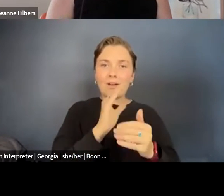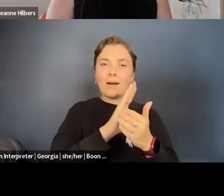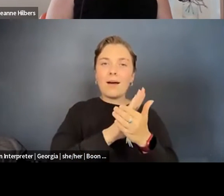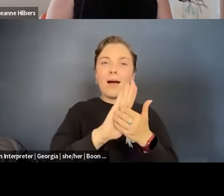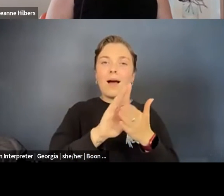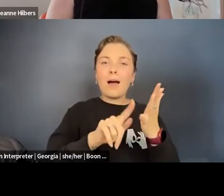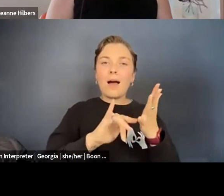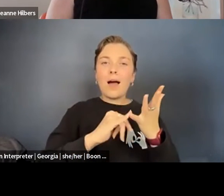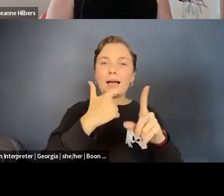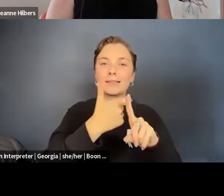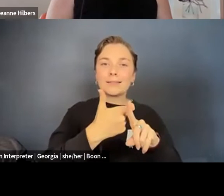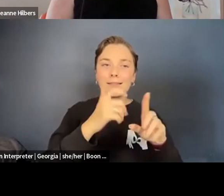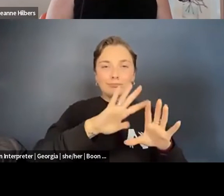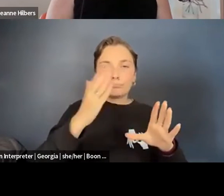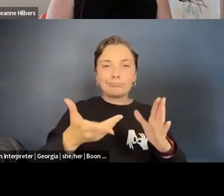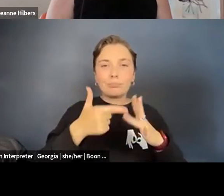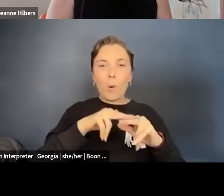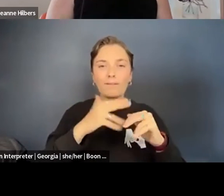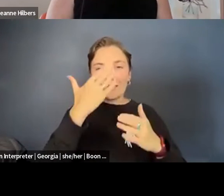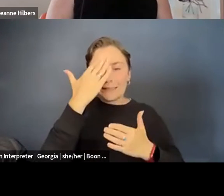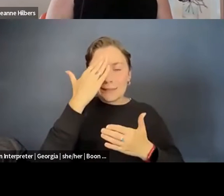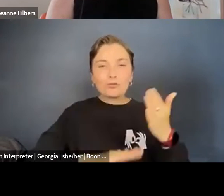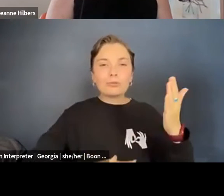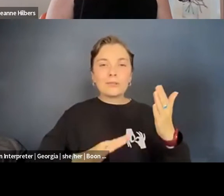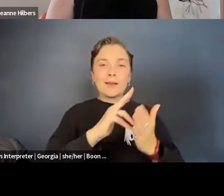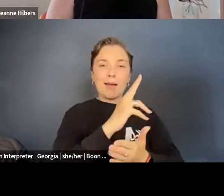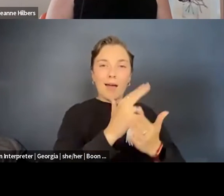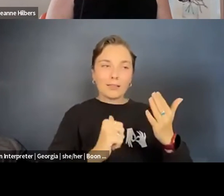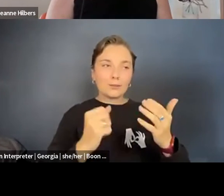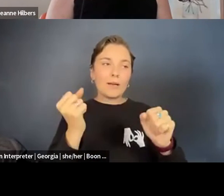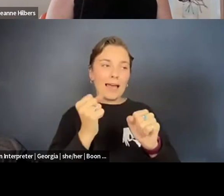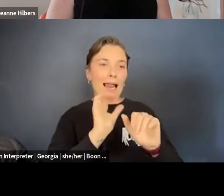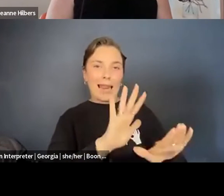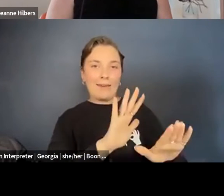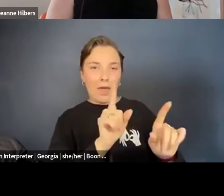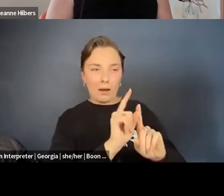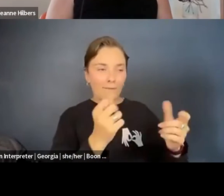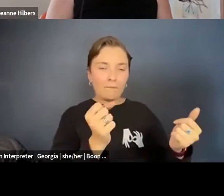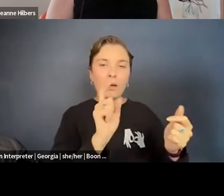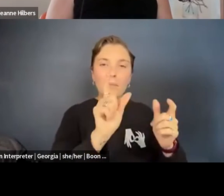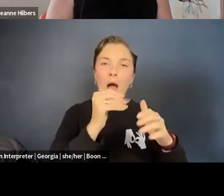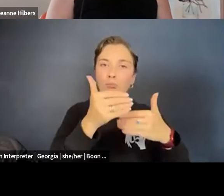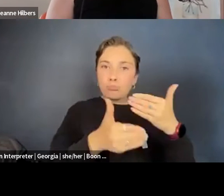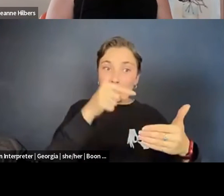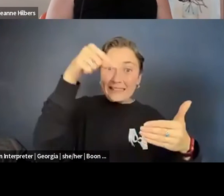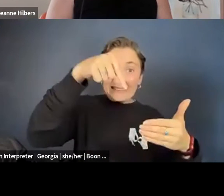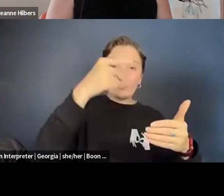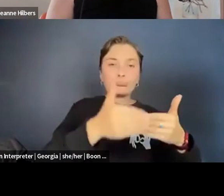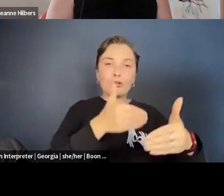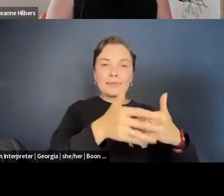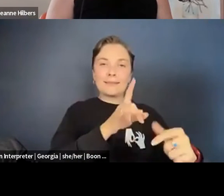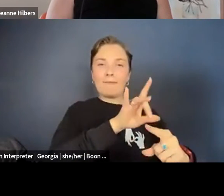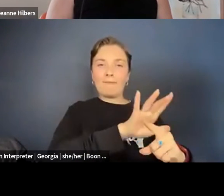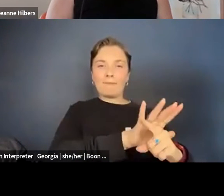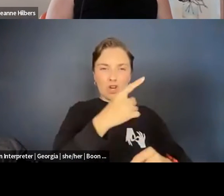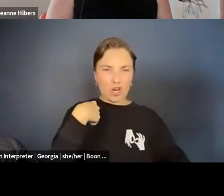an experience. That's the art. The art is kind of the byproduct. It's what's left behind after a process that you've been through. And I think